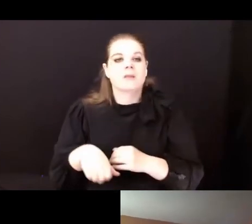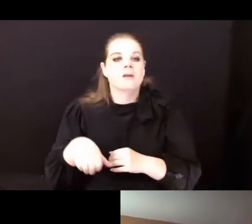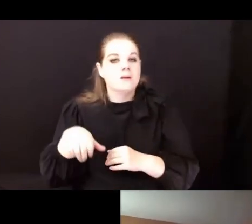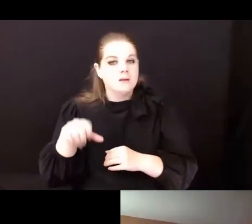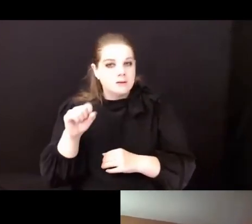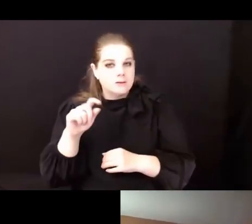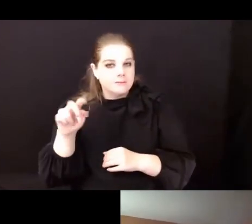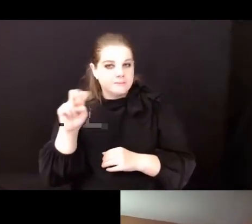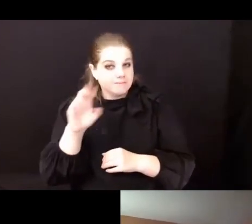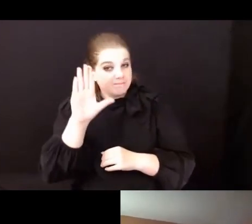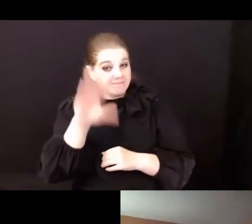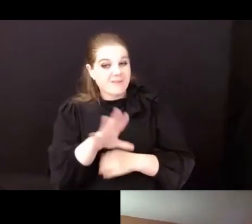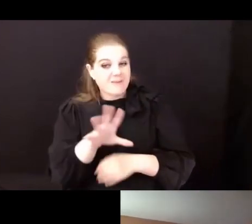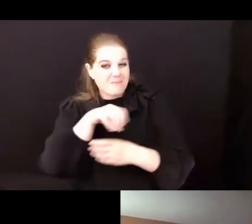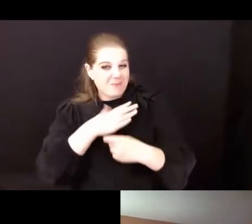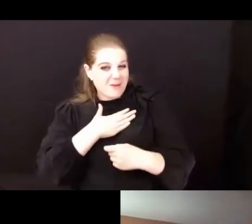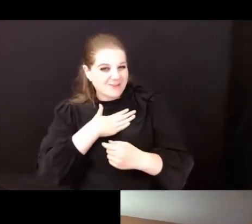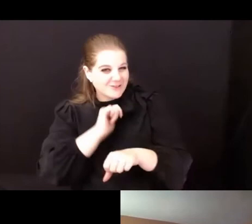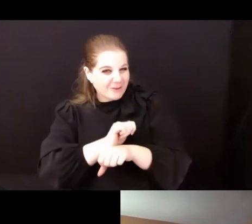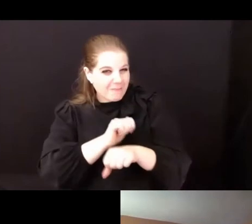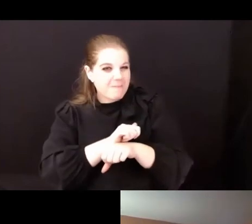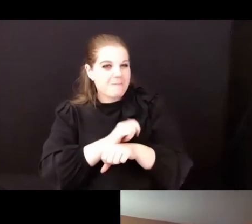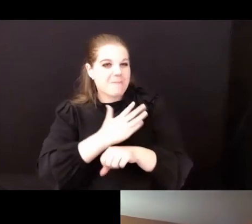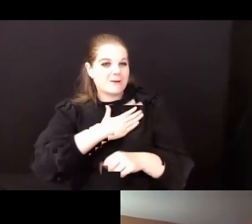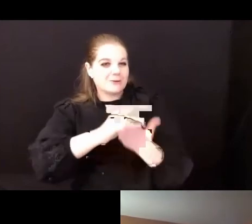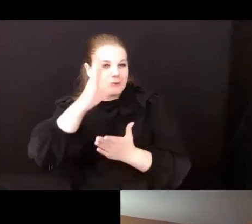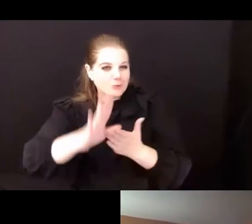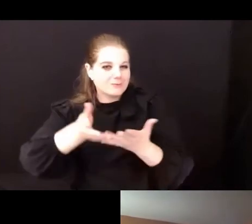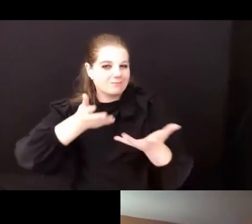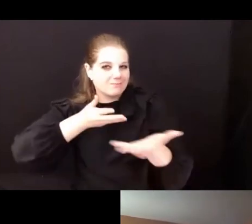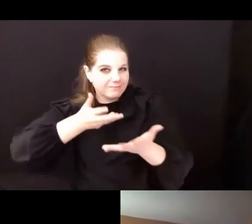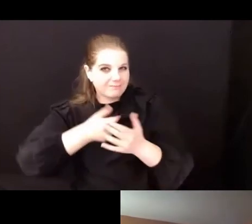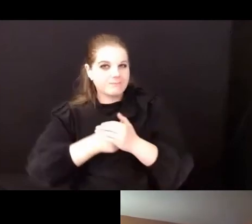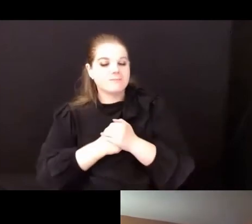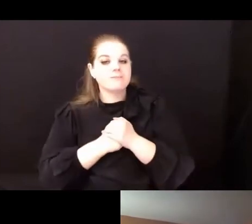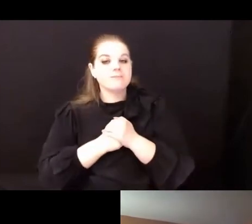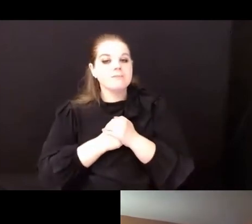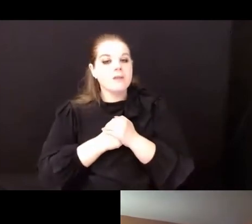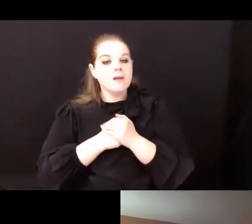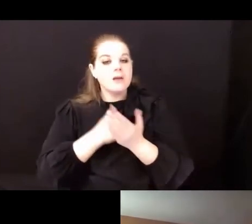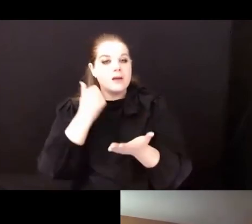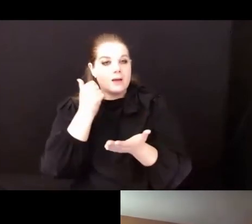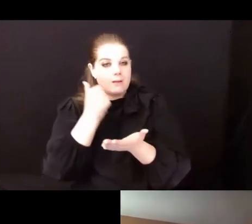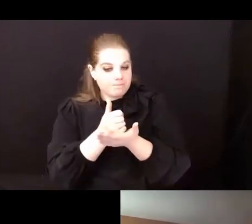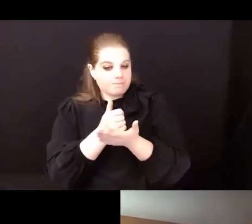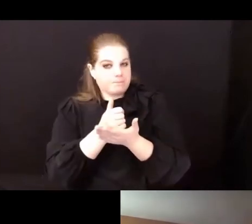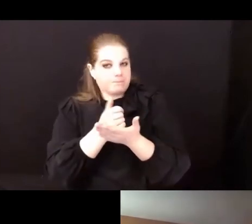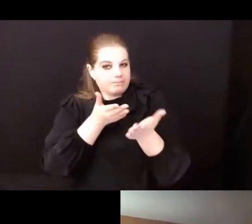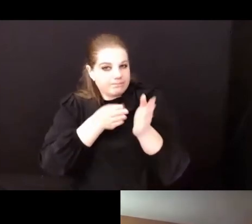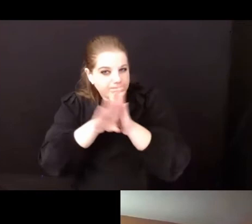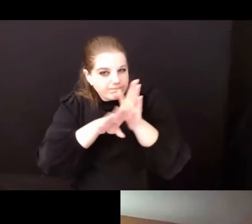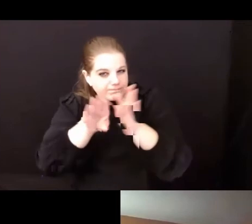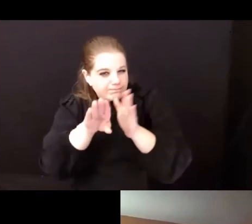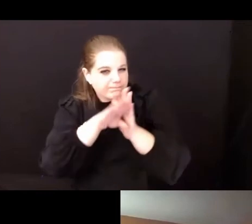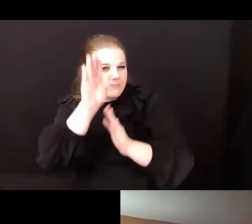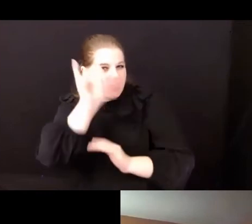of the students you're working with and part of your job is to help develop those